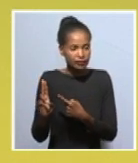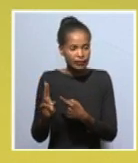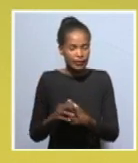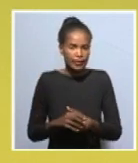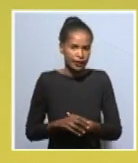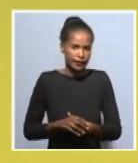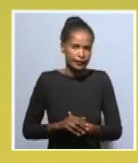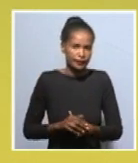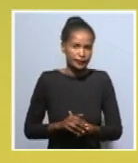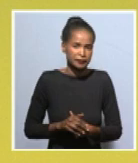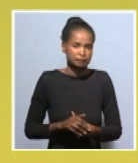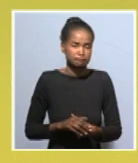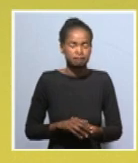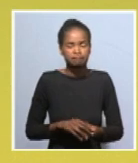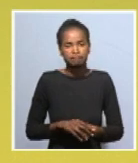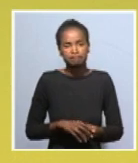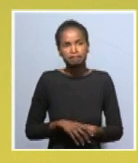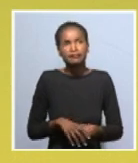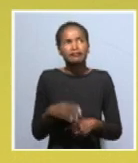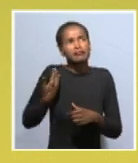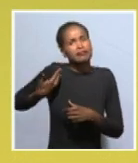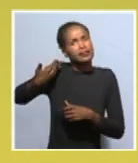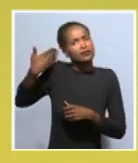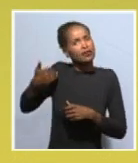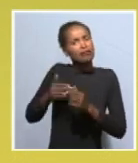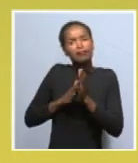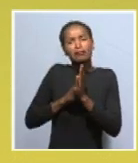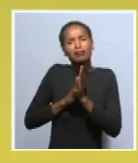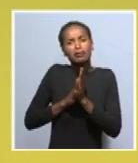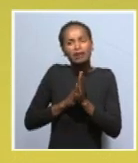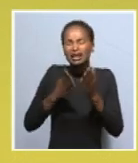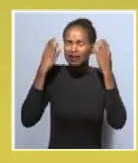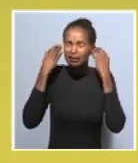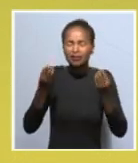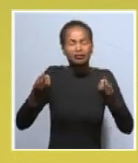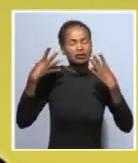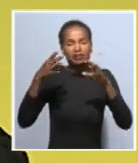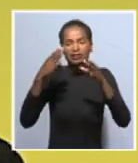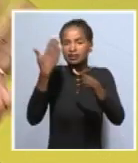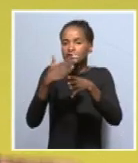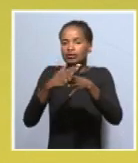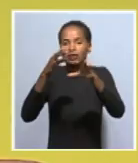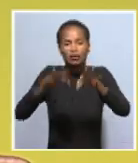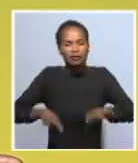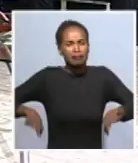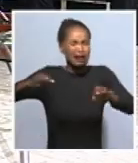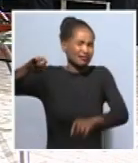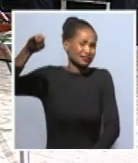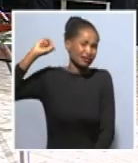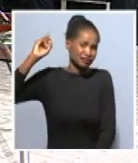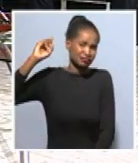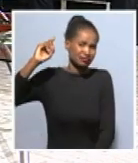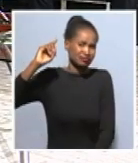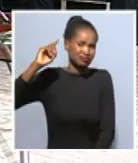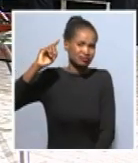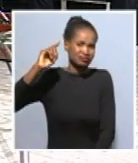tendency of not having interest in agriculture. This is way back. So, and